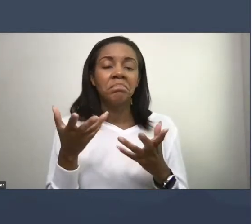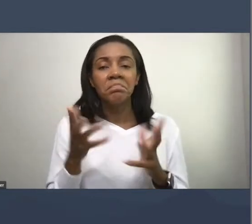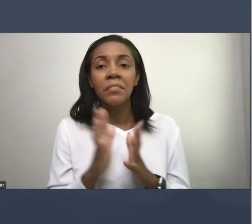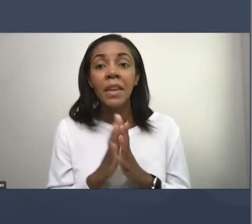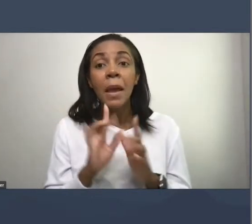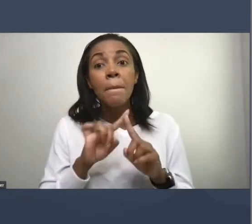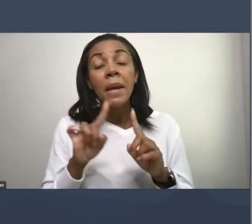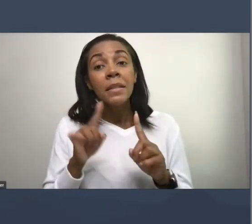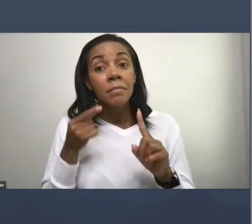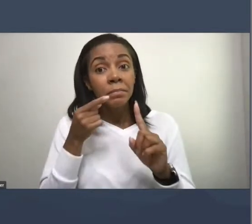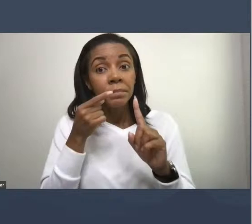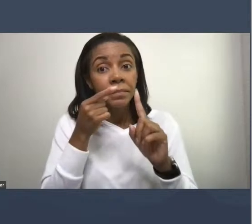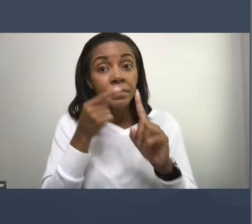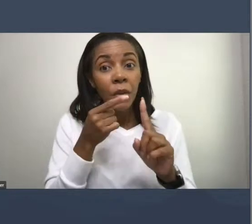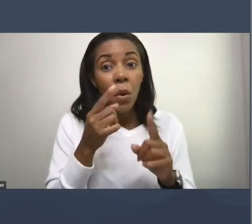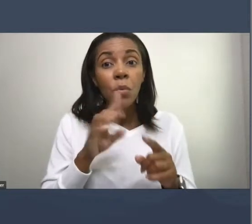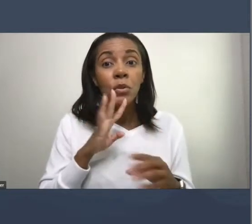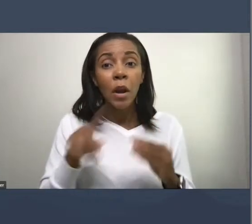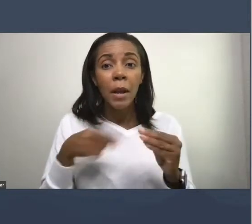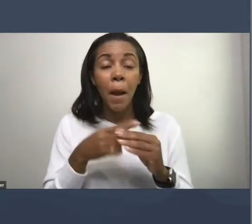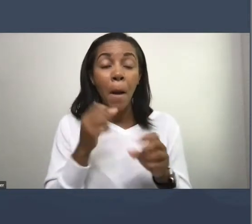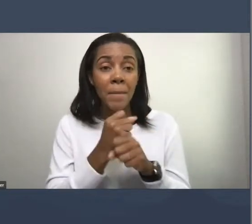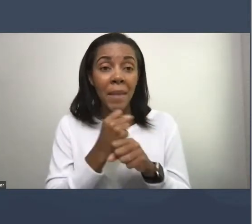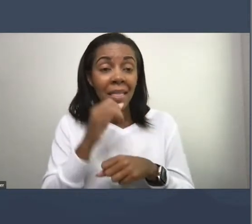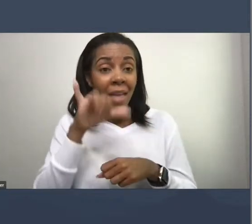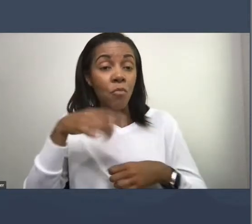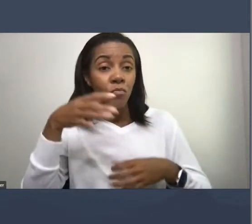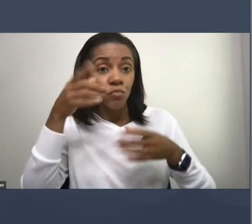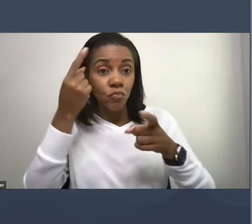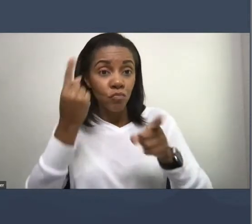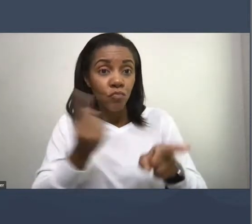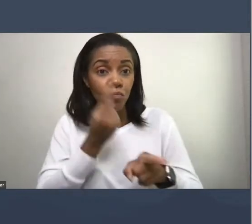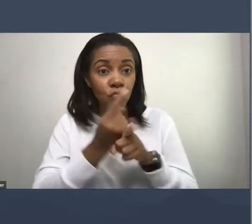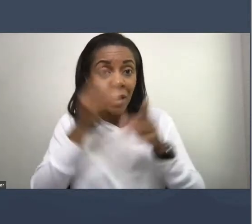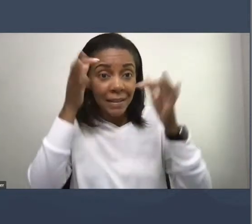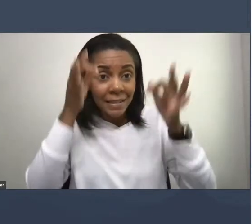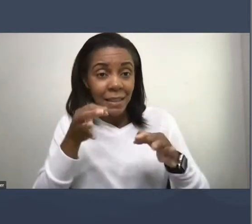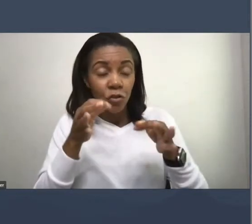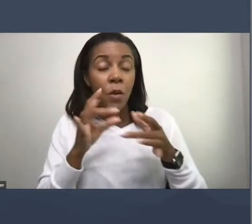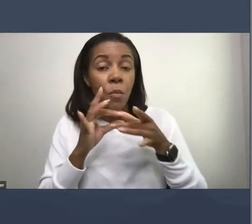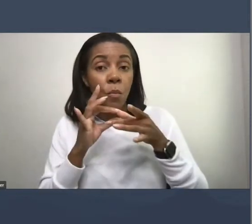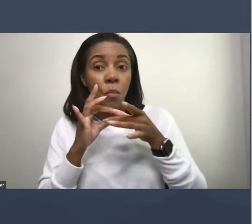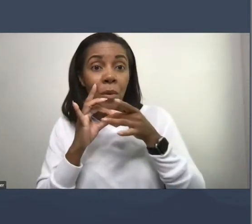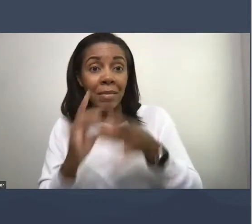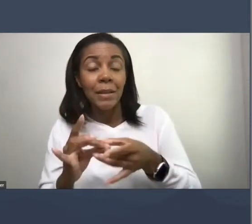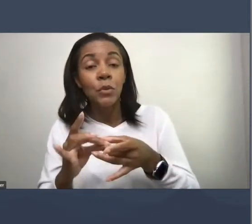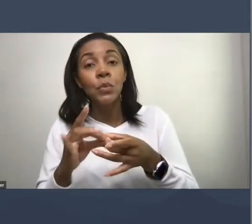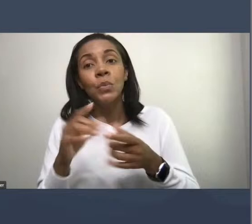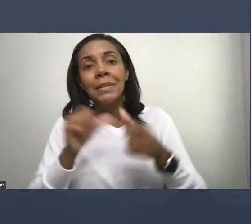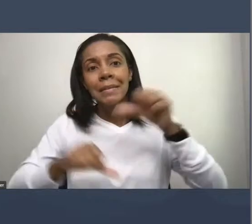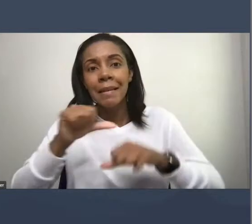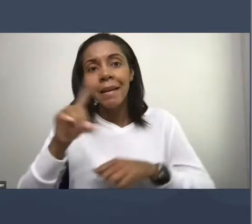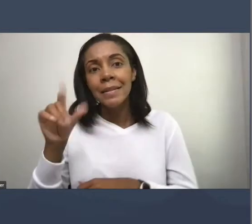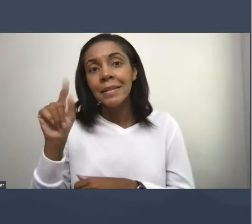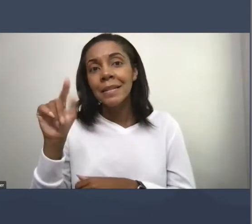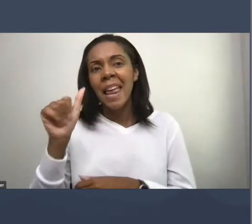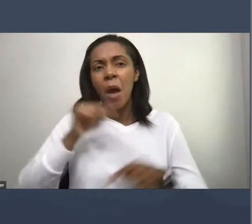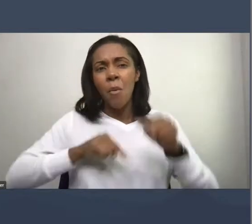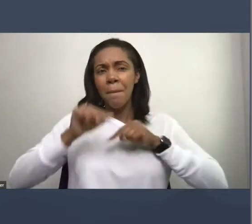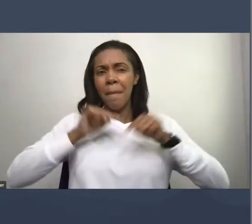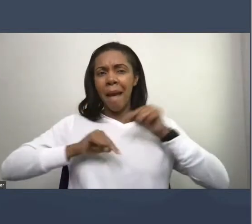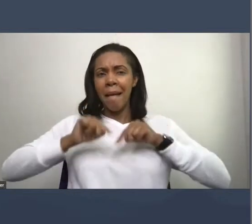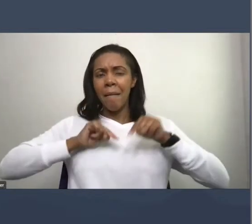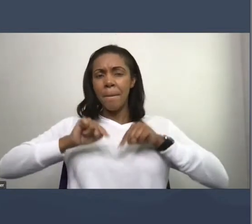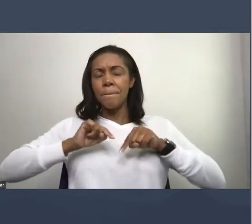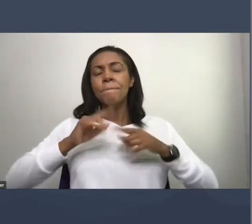we talk about making the right decision for the site based on the science and the data, I want to back up a little bit on how we got to where we are.